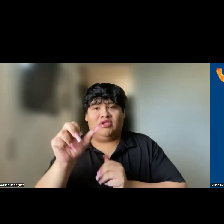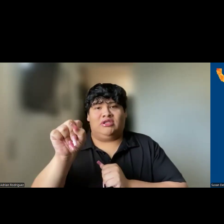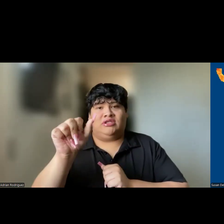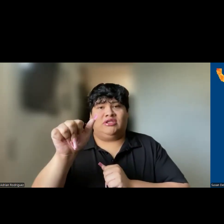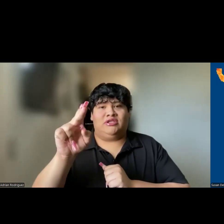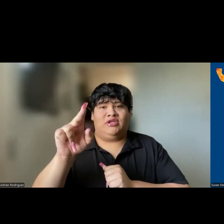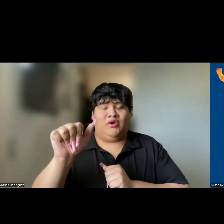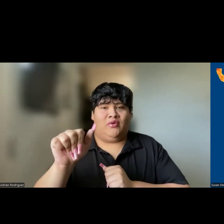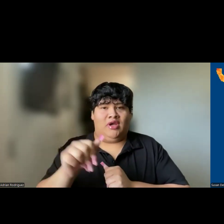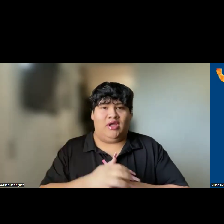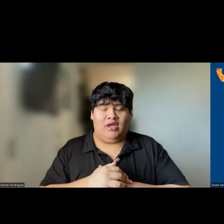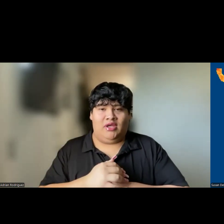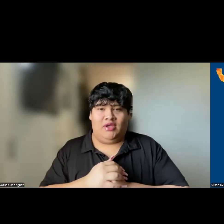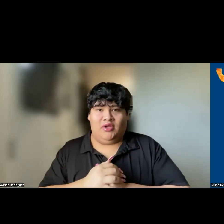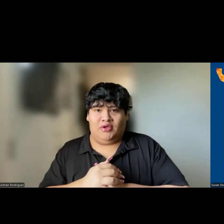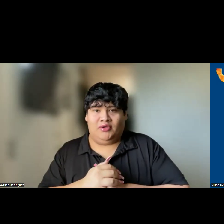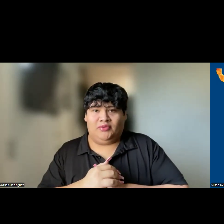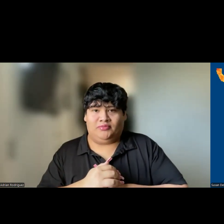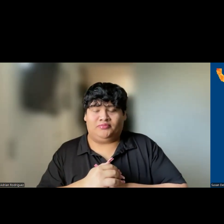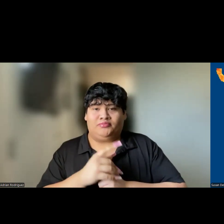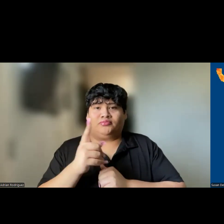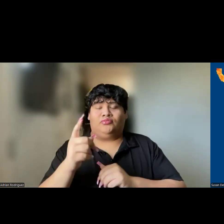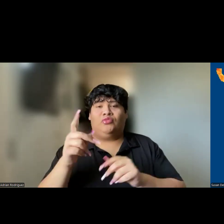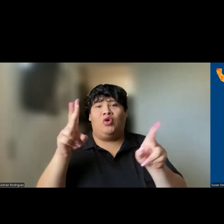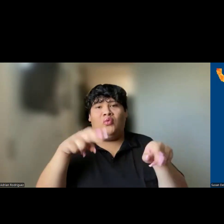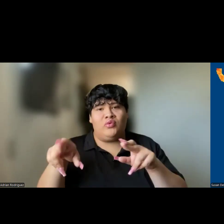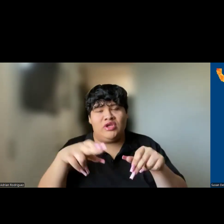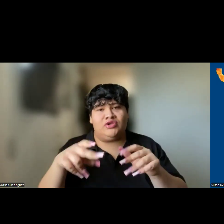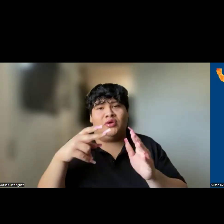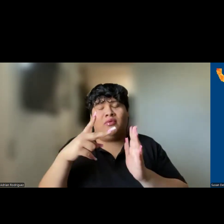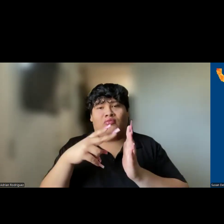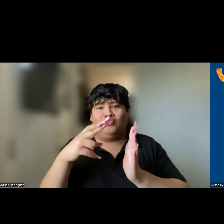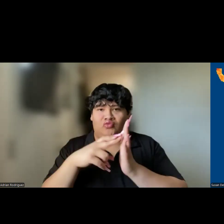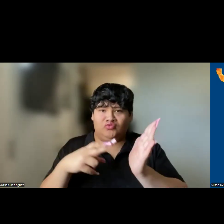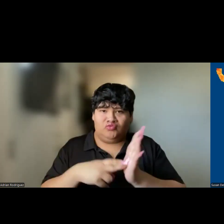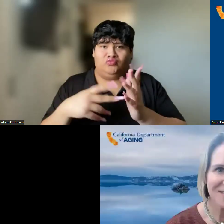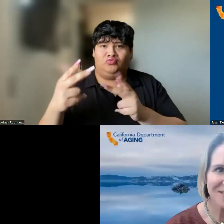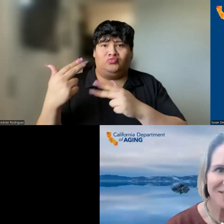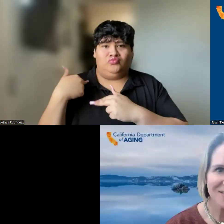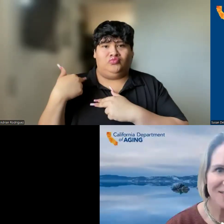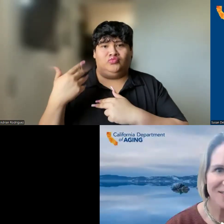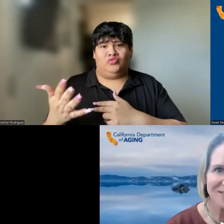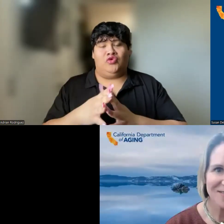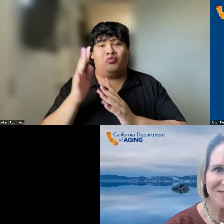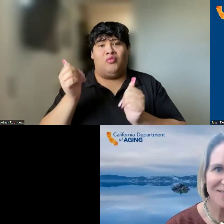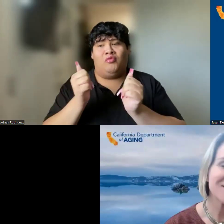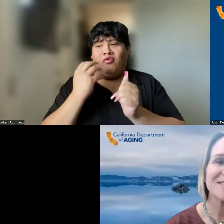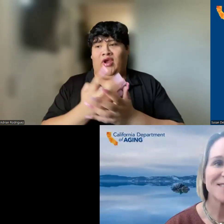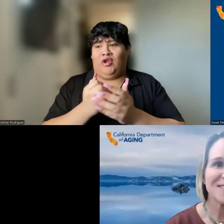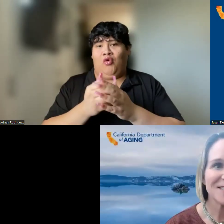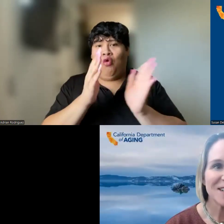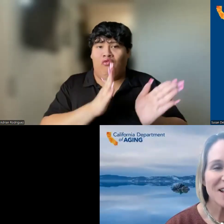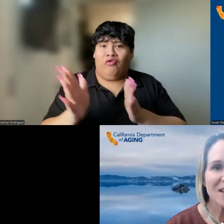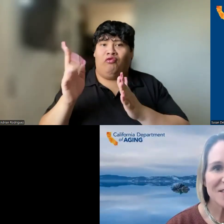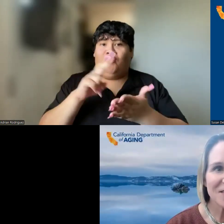our Deputy Director for the Division of Policy Research and Engagement. And Sarah's going to provide an overview of today's